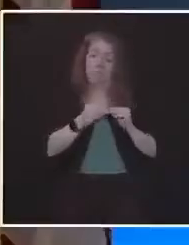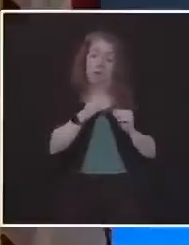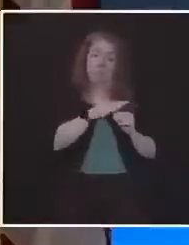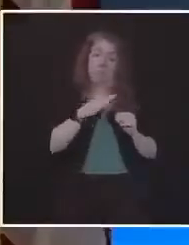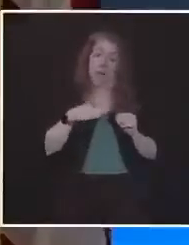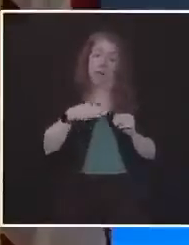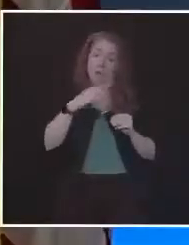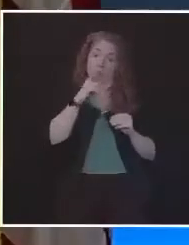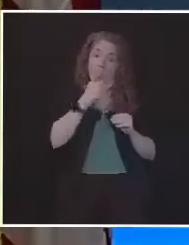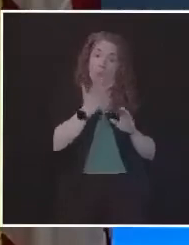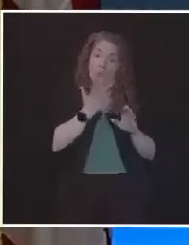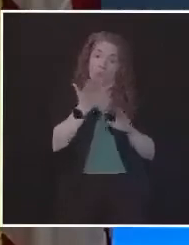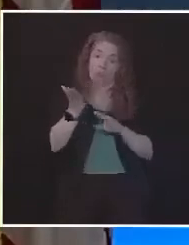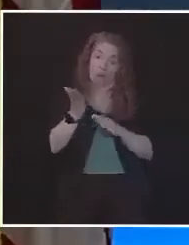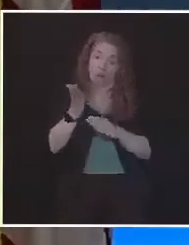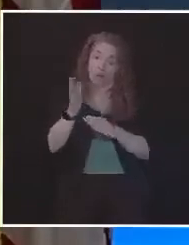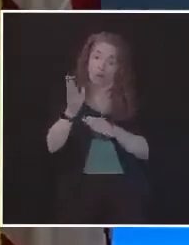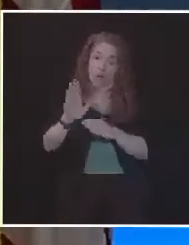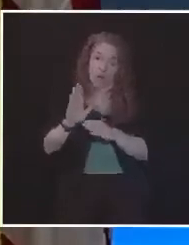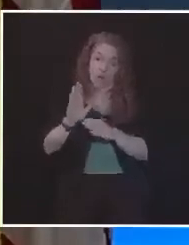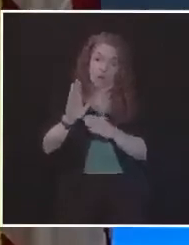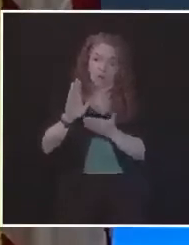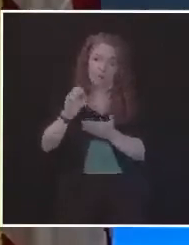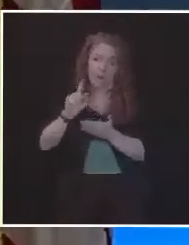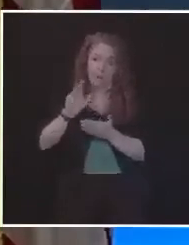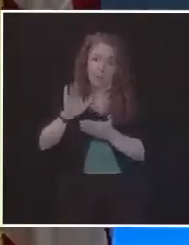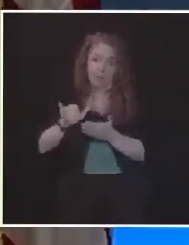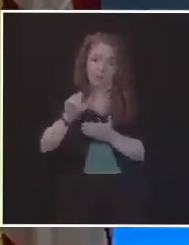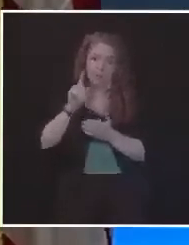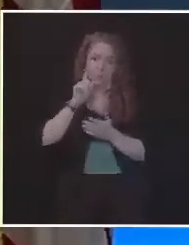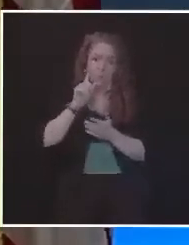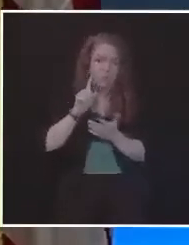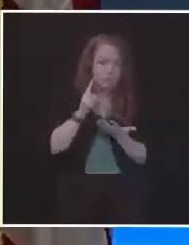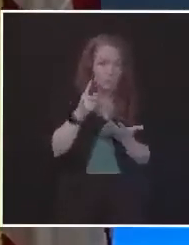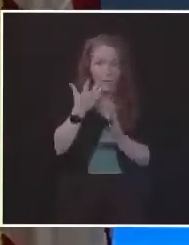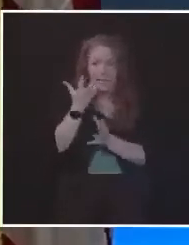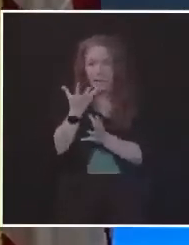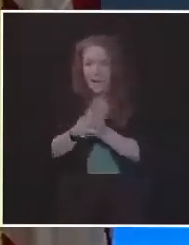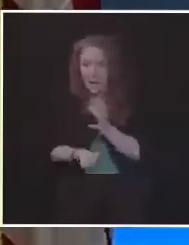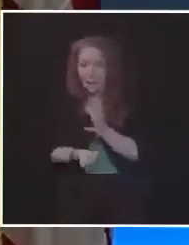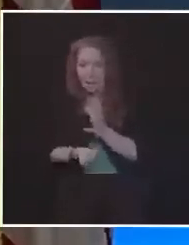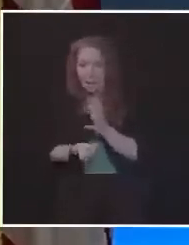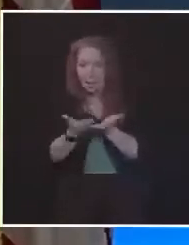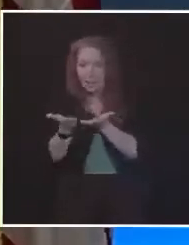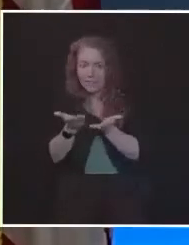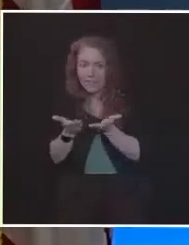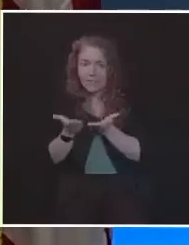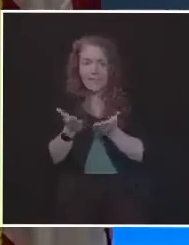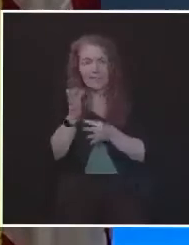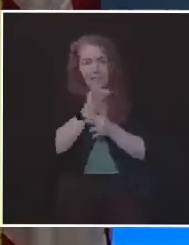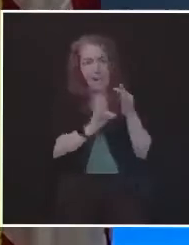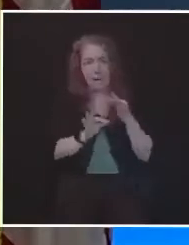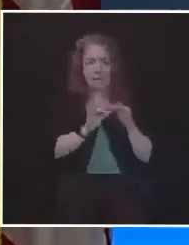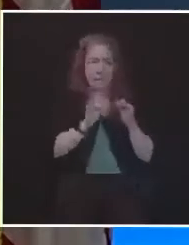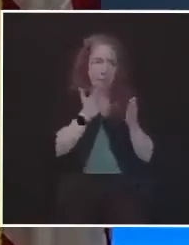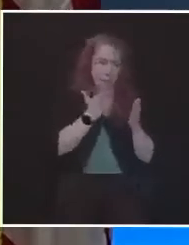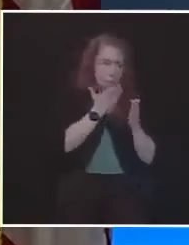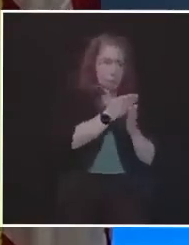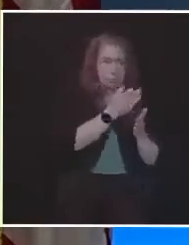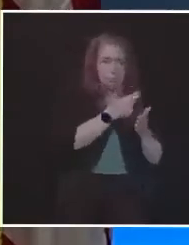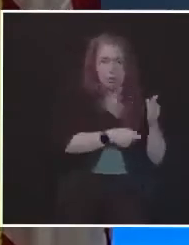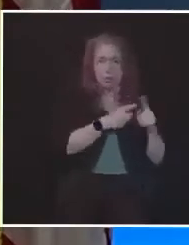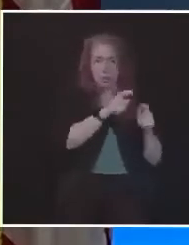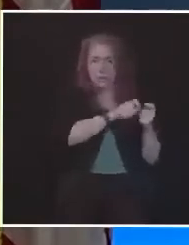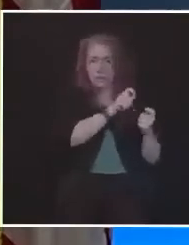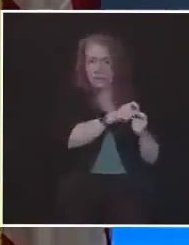gap areas rather than specific projects in order to allow freedom of development and commercialization pursuits?